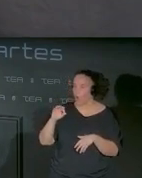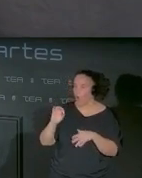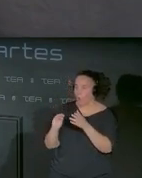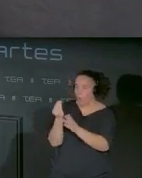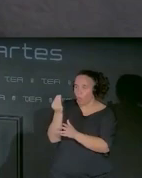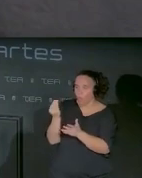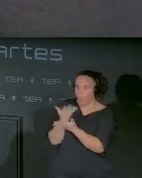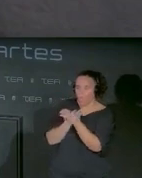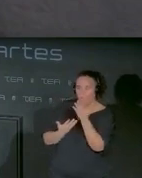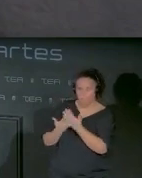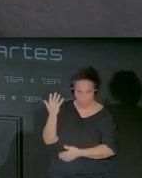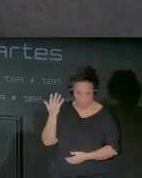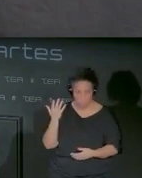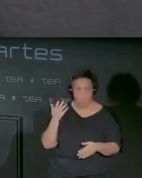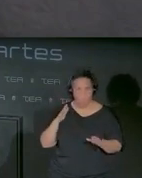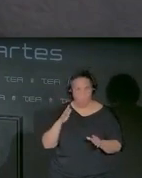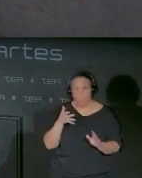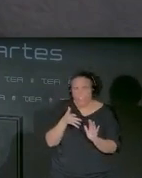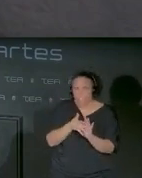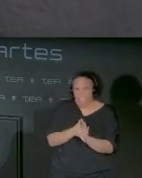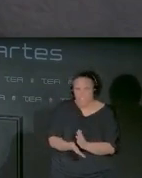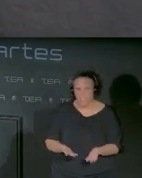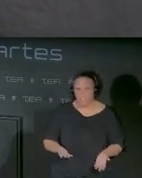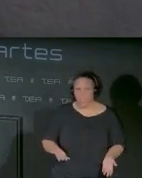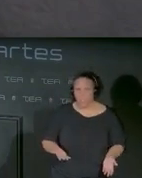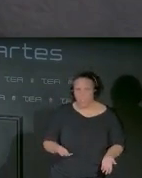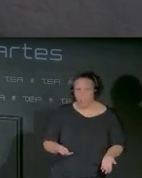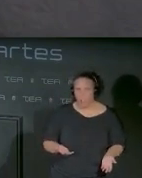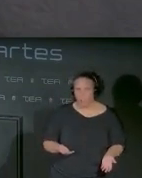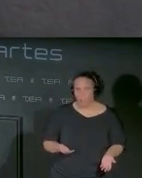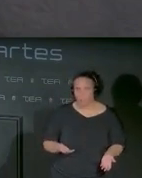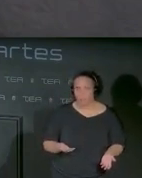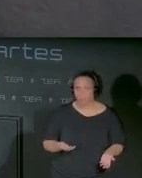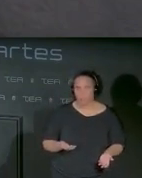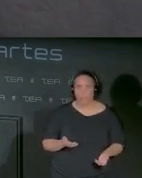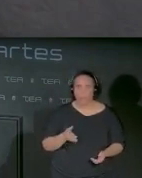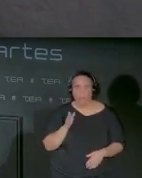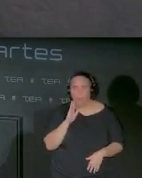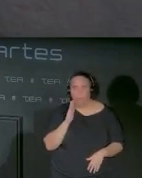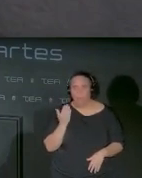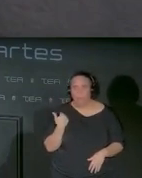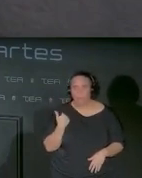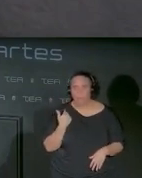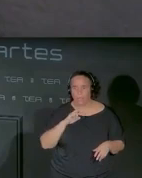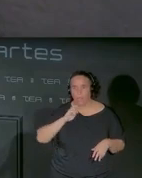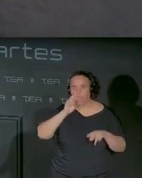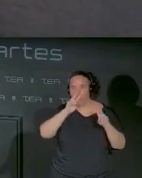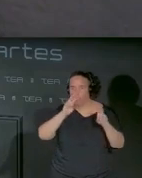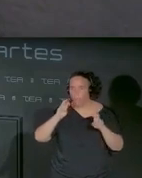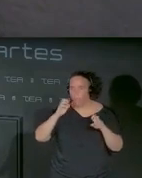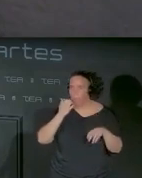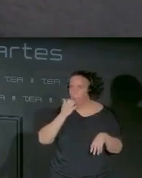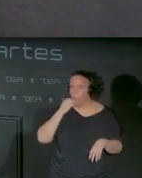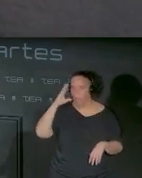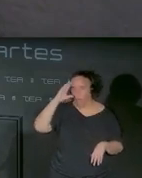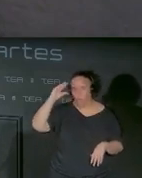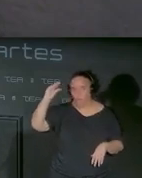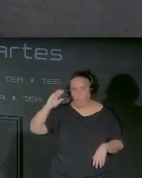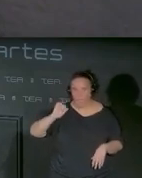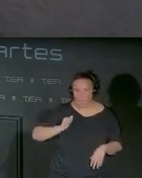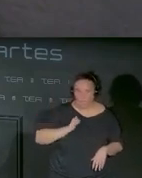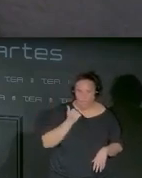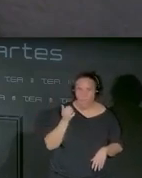Other problems or topics talked about yesterday, like artificial intelligence, data and stuff like that. What I would really